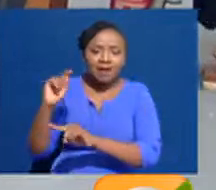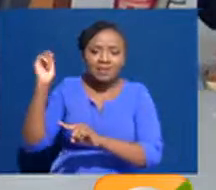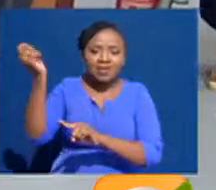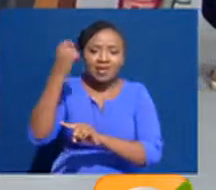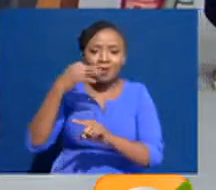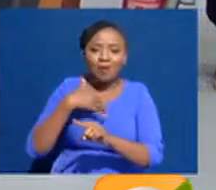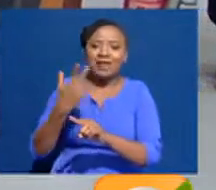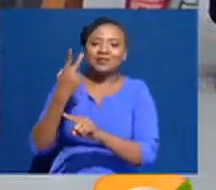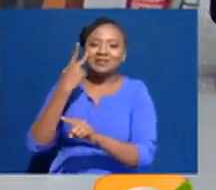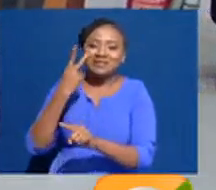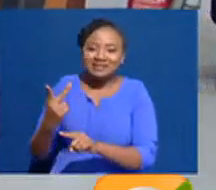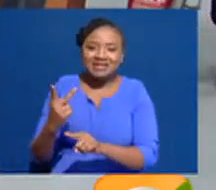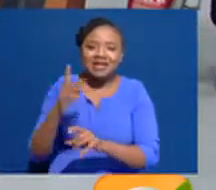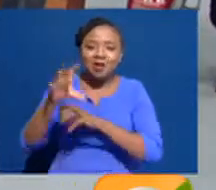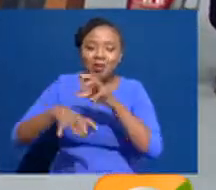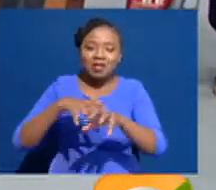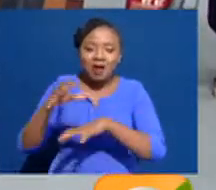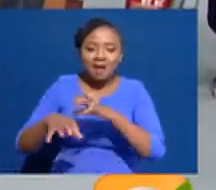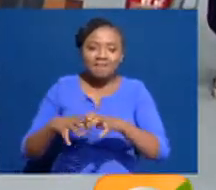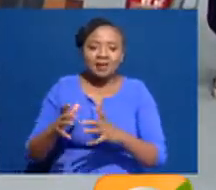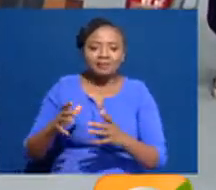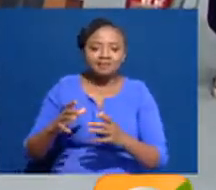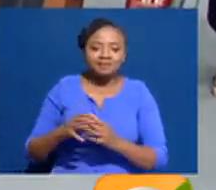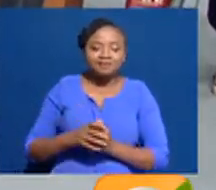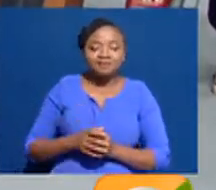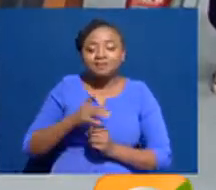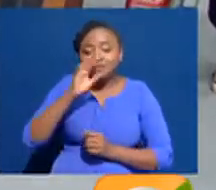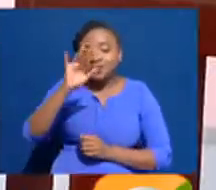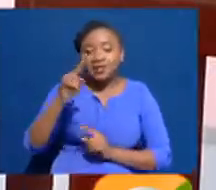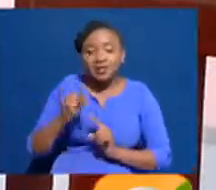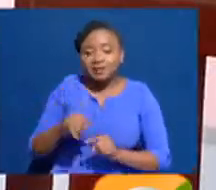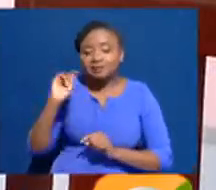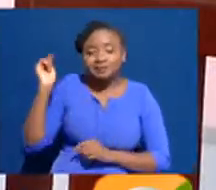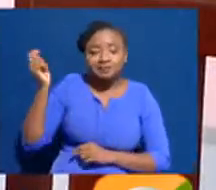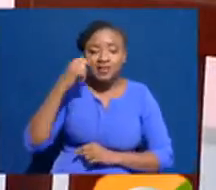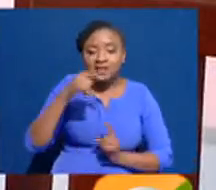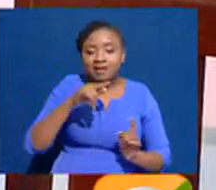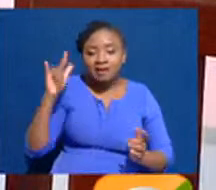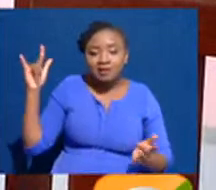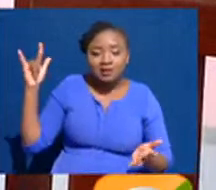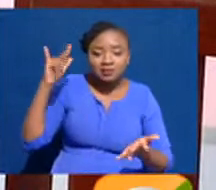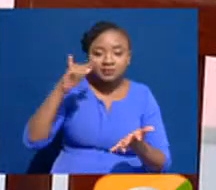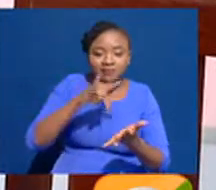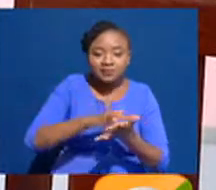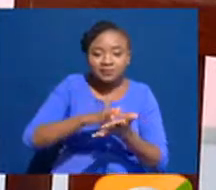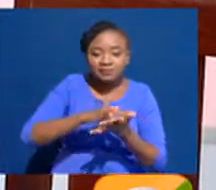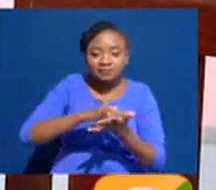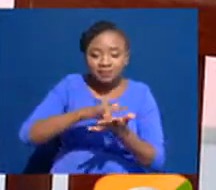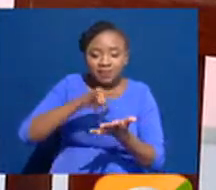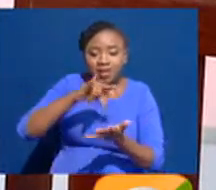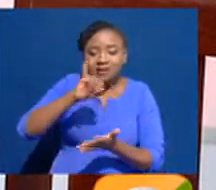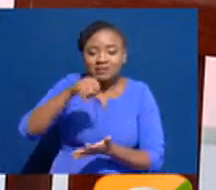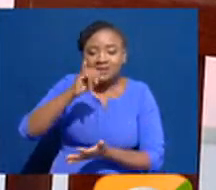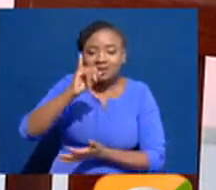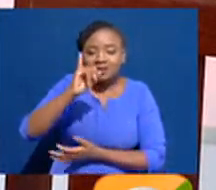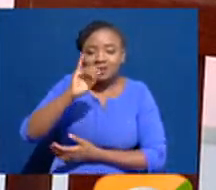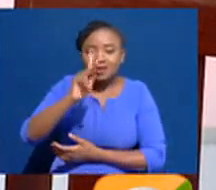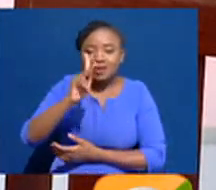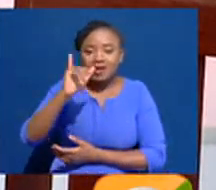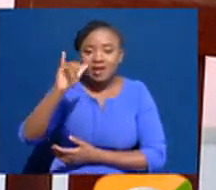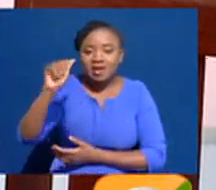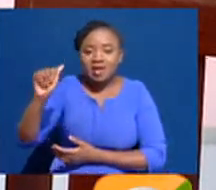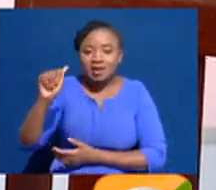country is JKA Airport. The road that